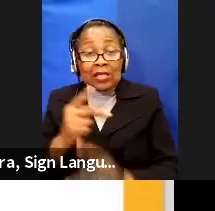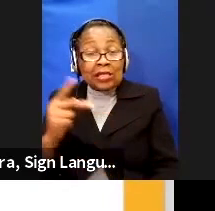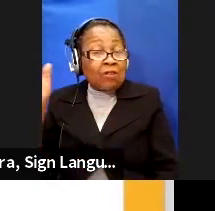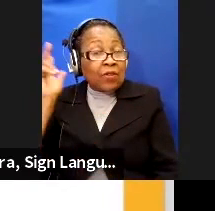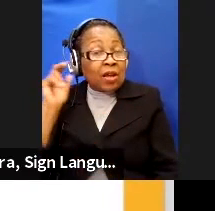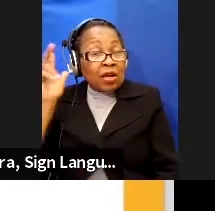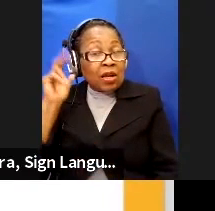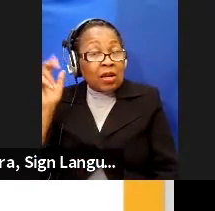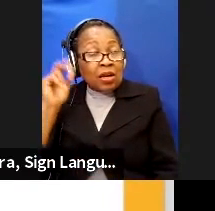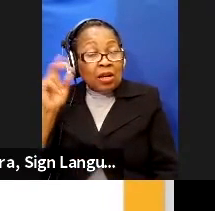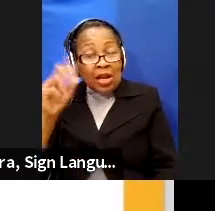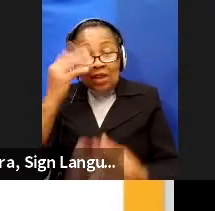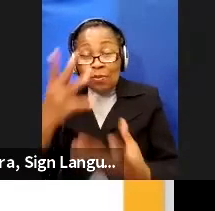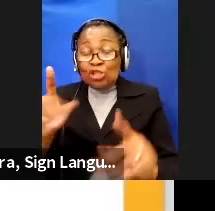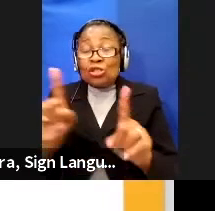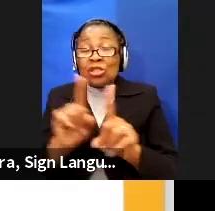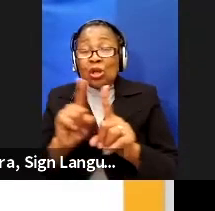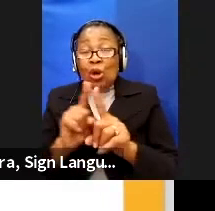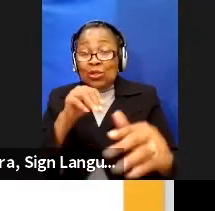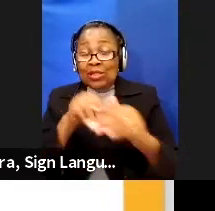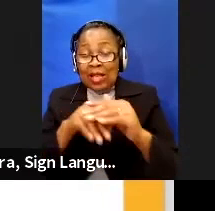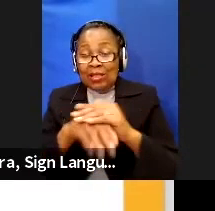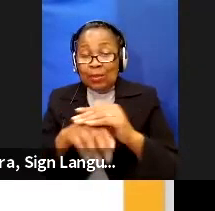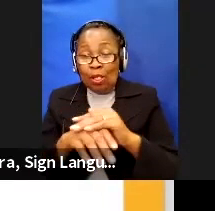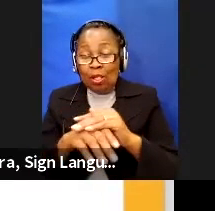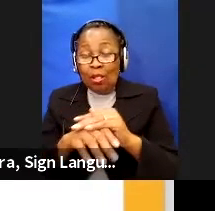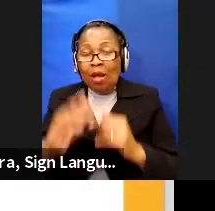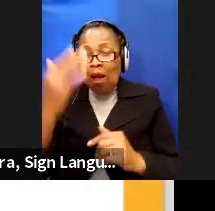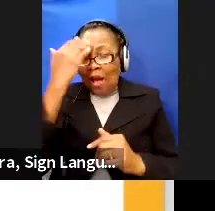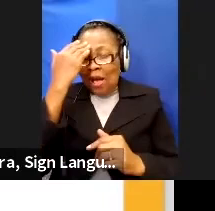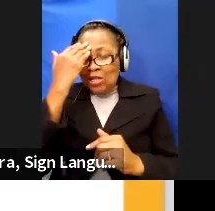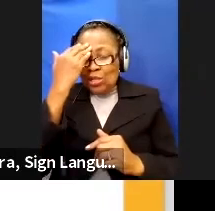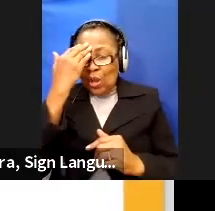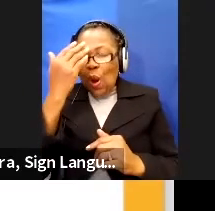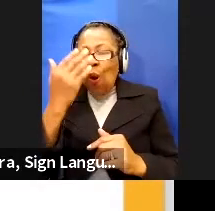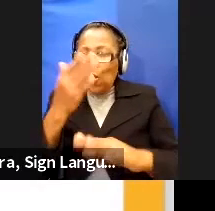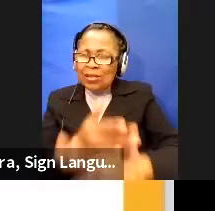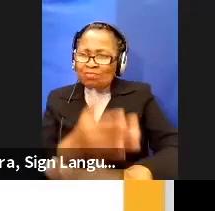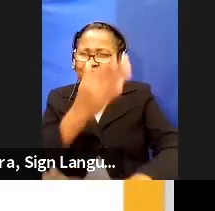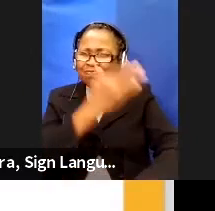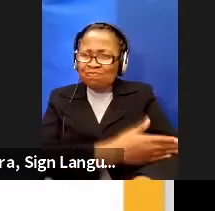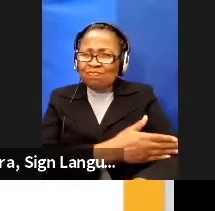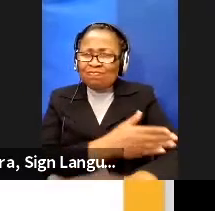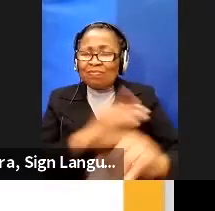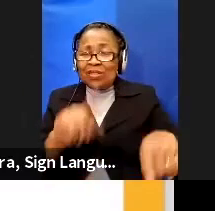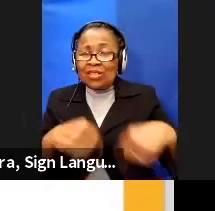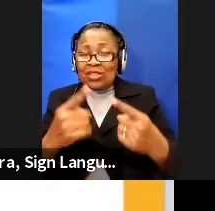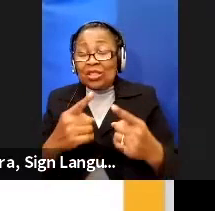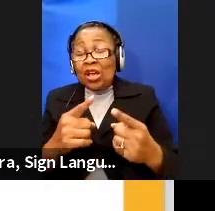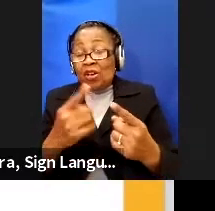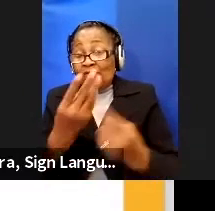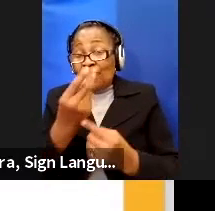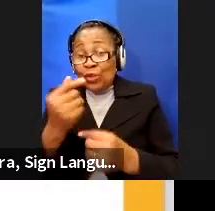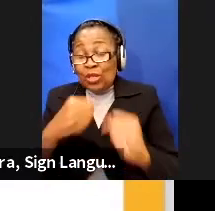also accessible. I know that this has gotten so much better over the past few years. The first time that I went to